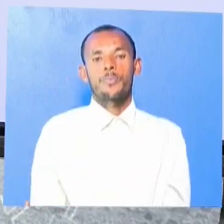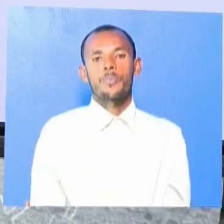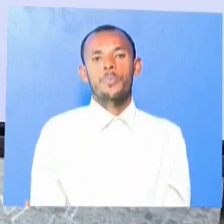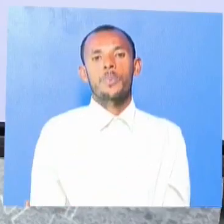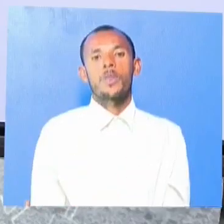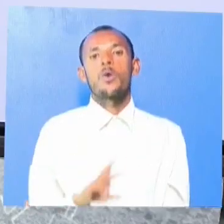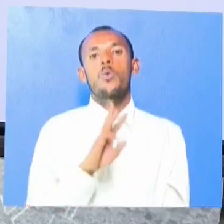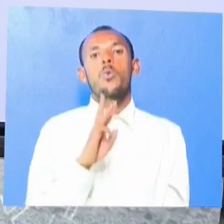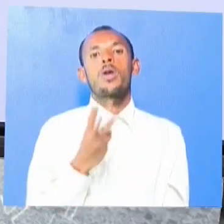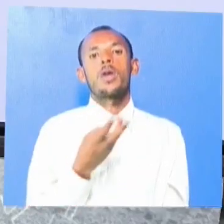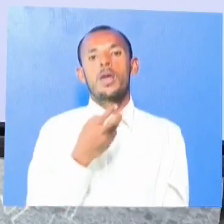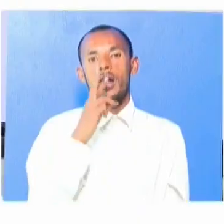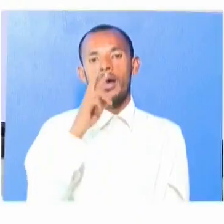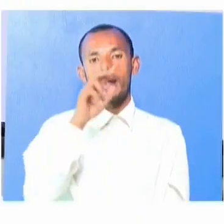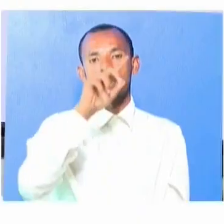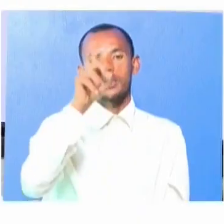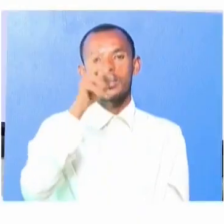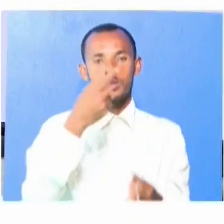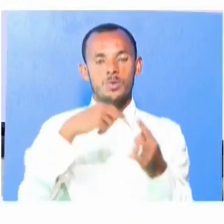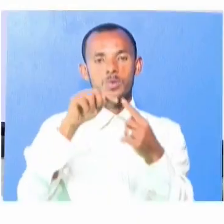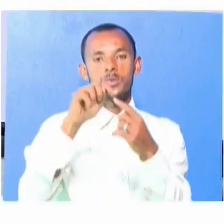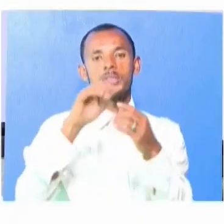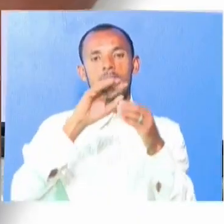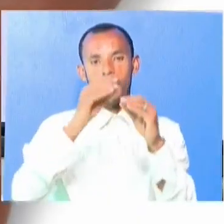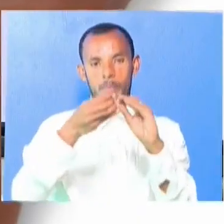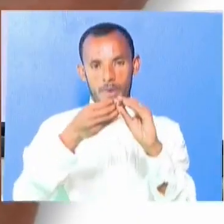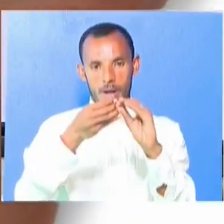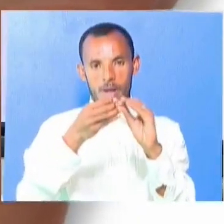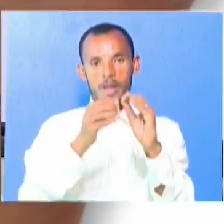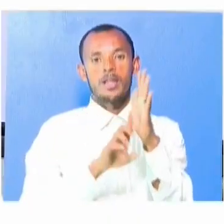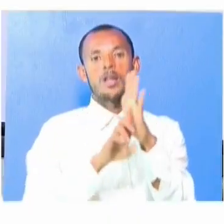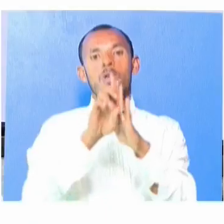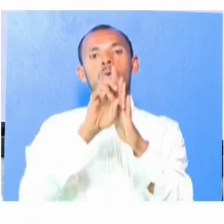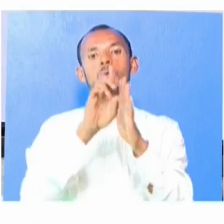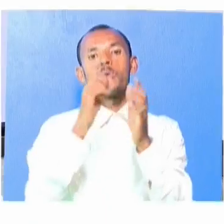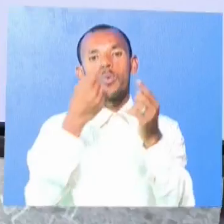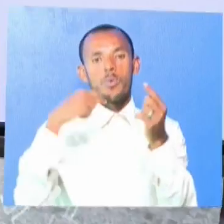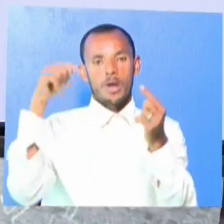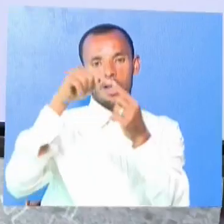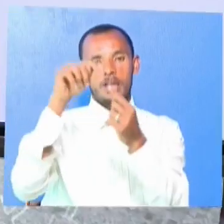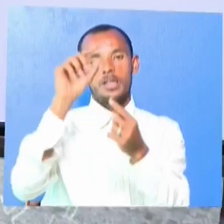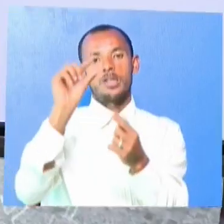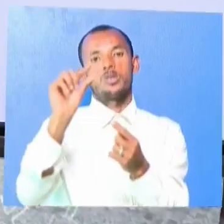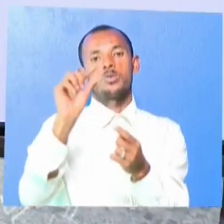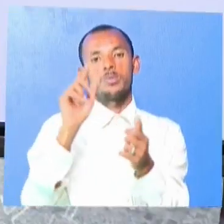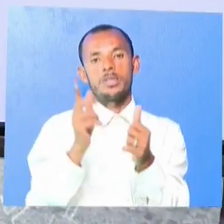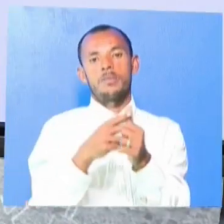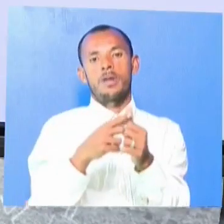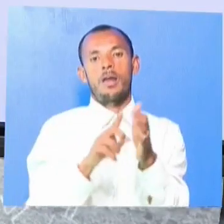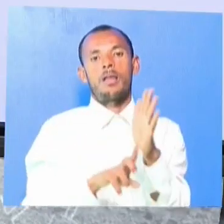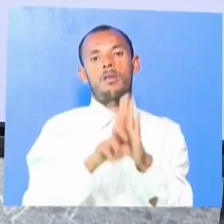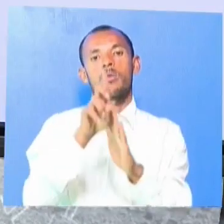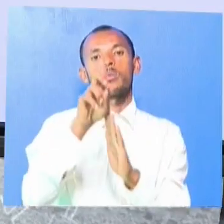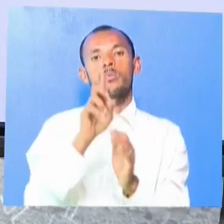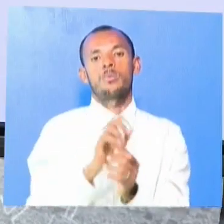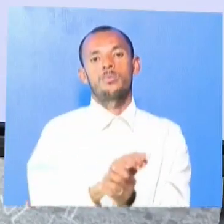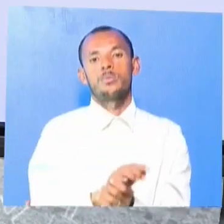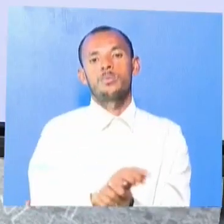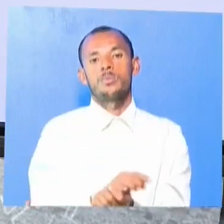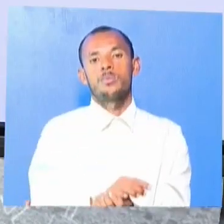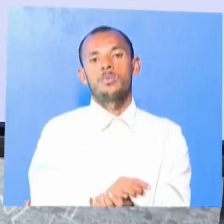we are asked to arrange the numbers in descending from the largest number.